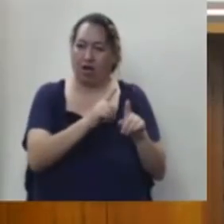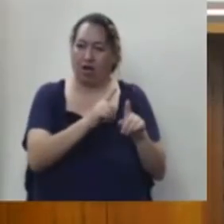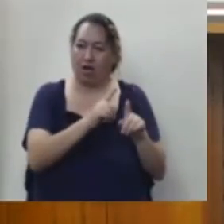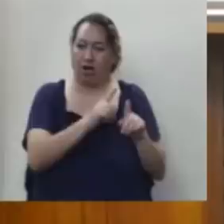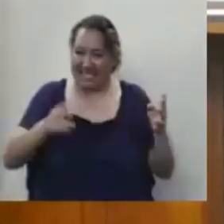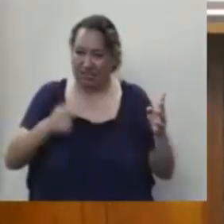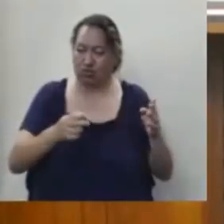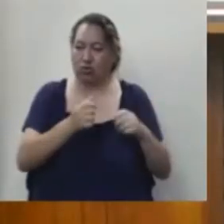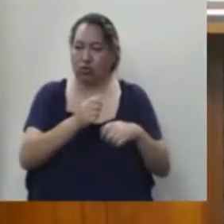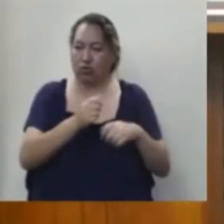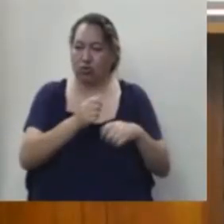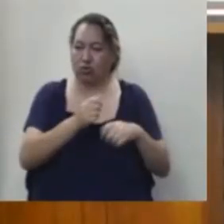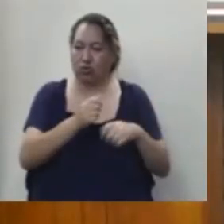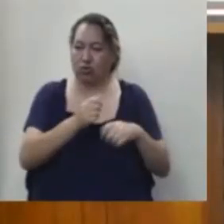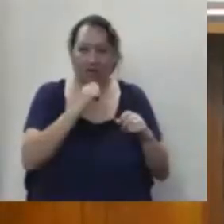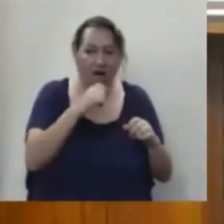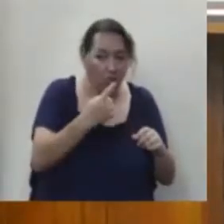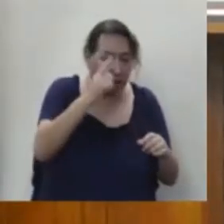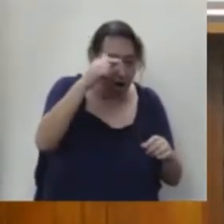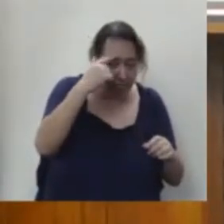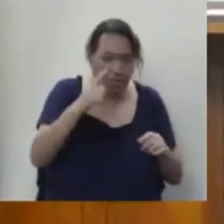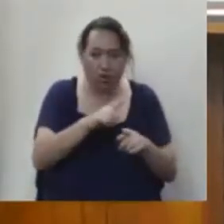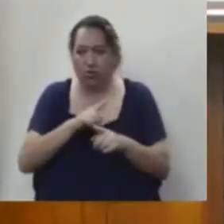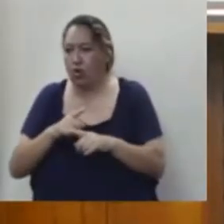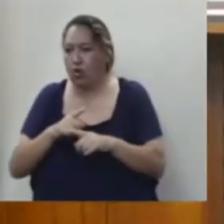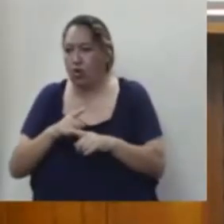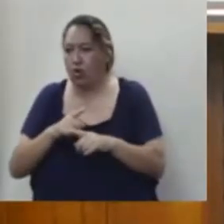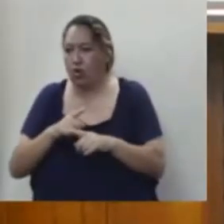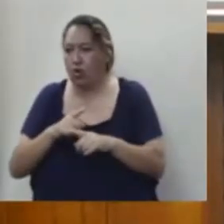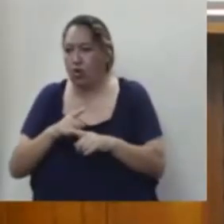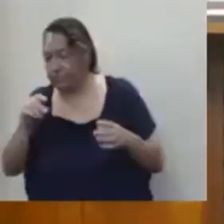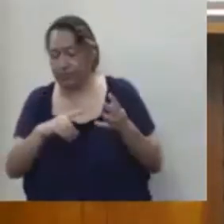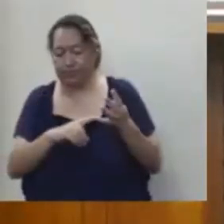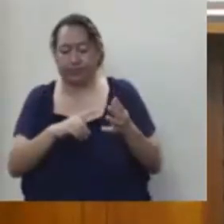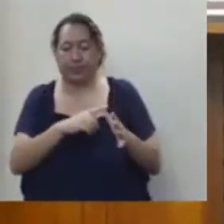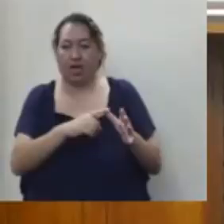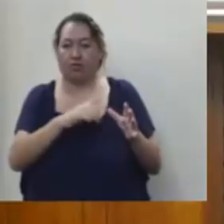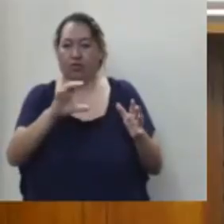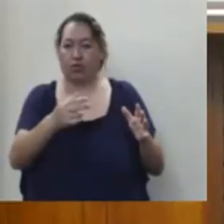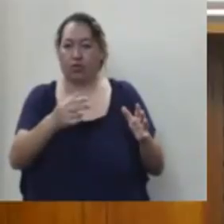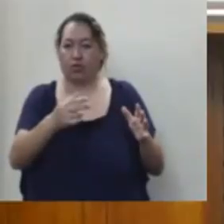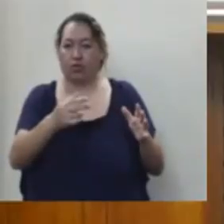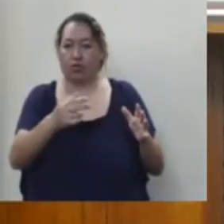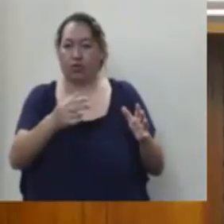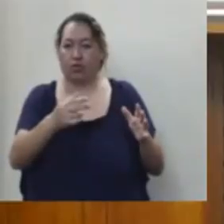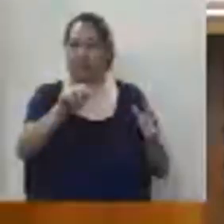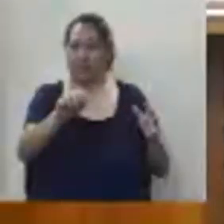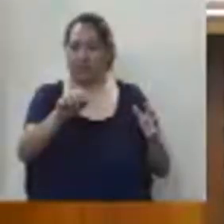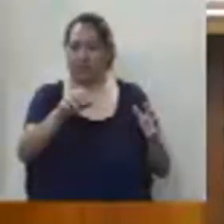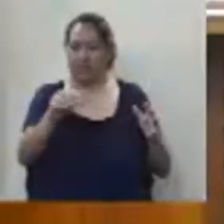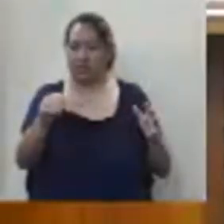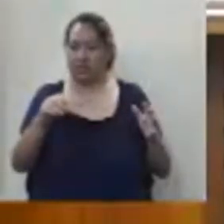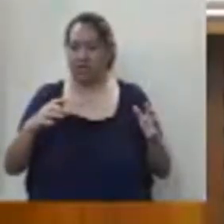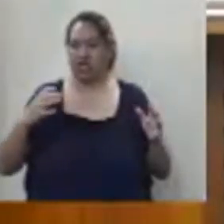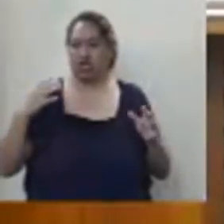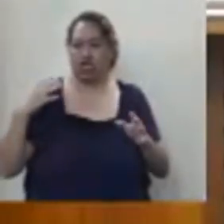the government but the private sector. We have Christine Belletto, who's the chairwoman, I think, or president of the